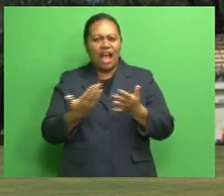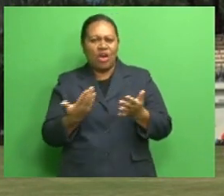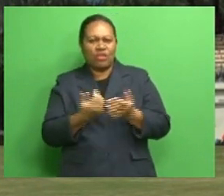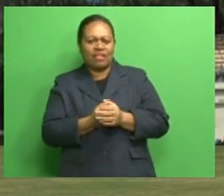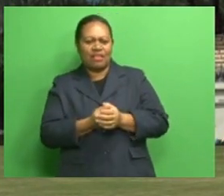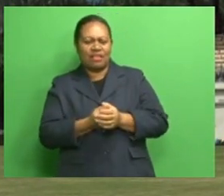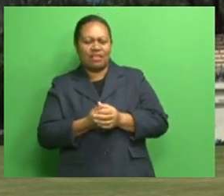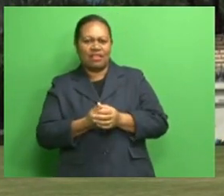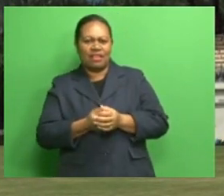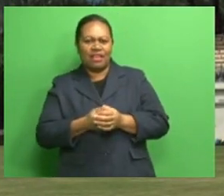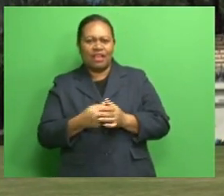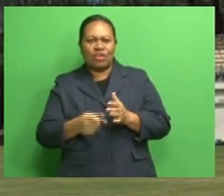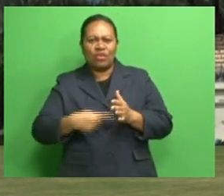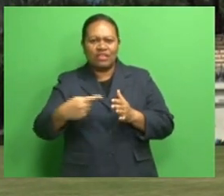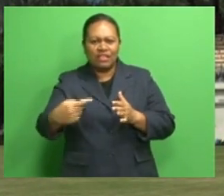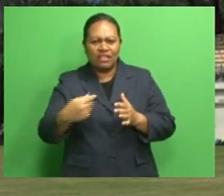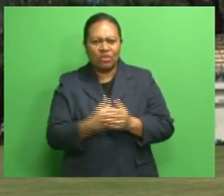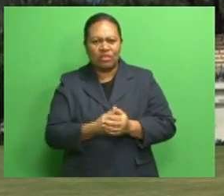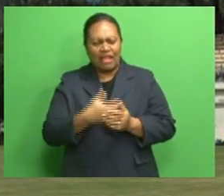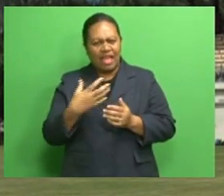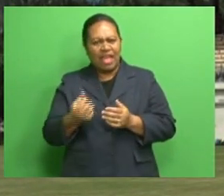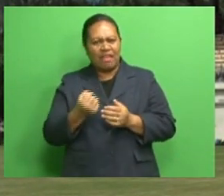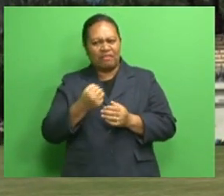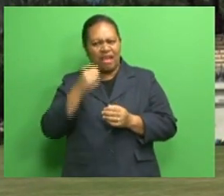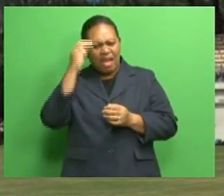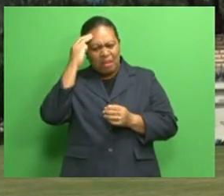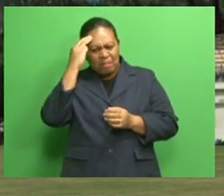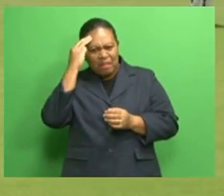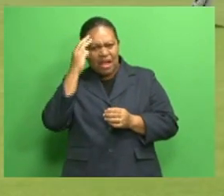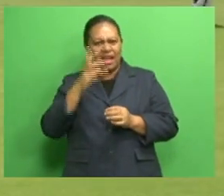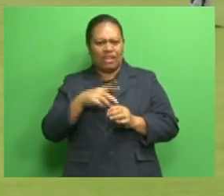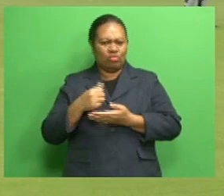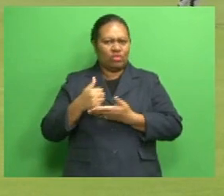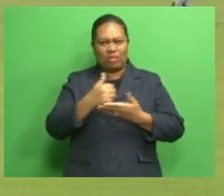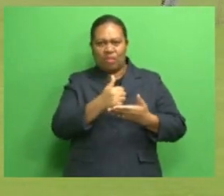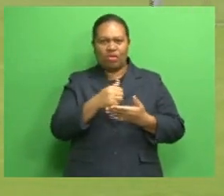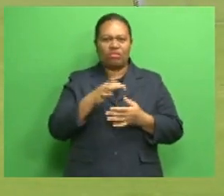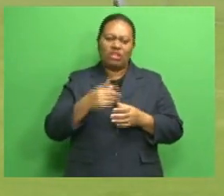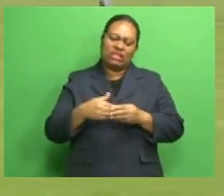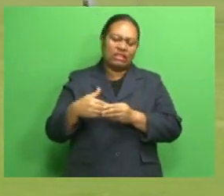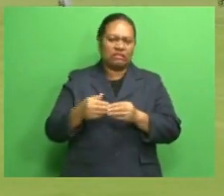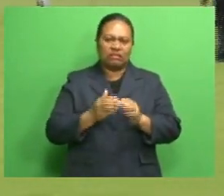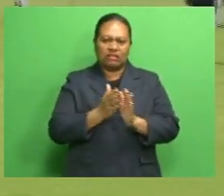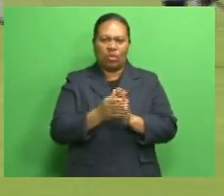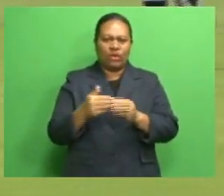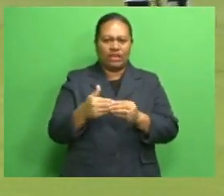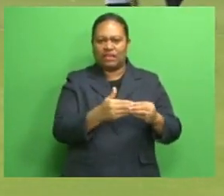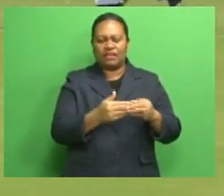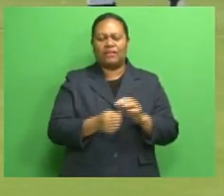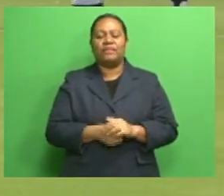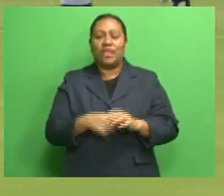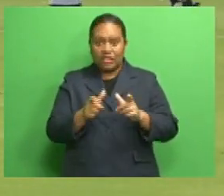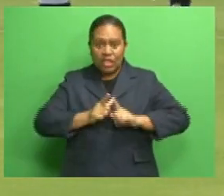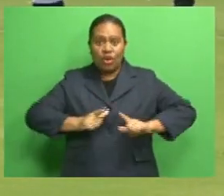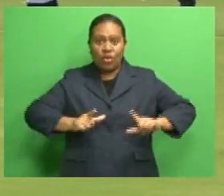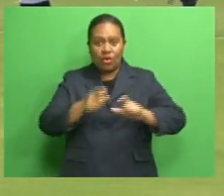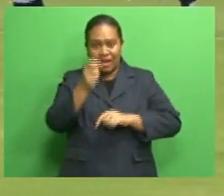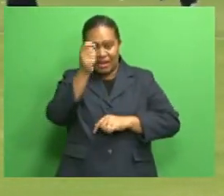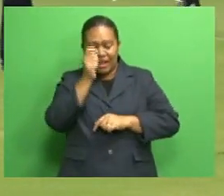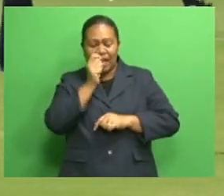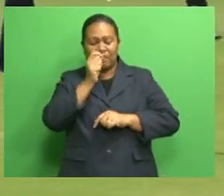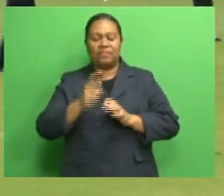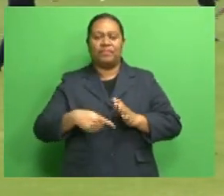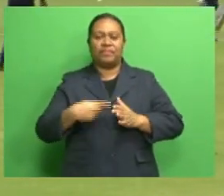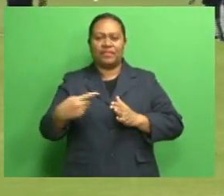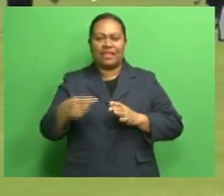T10, whether there'll be any brains behind it or just all brawn. The event also marks the inception of local club competition in the